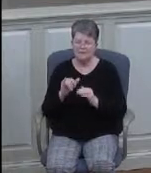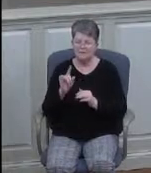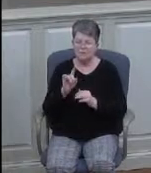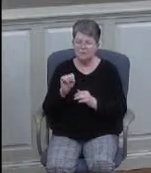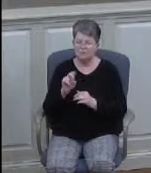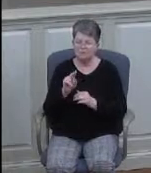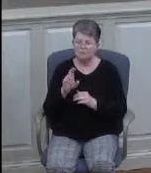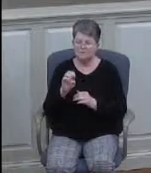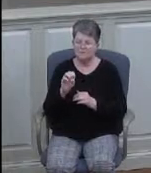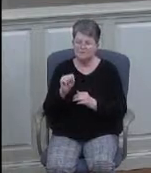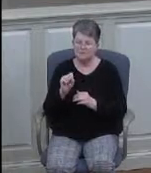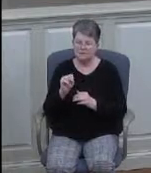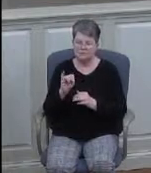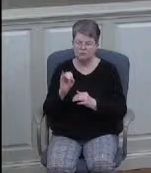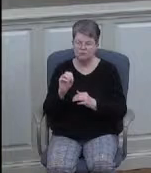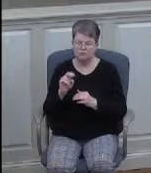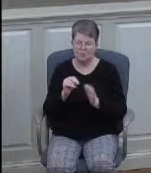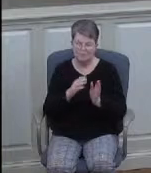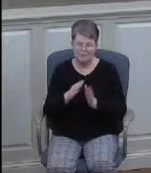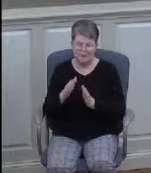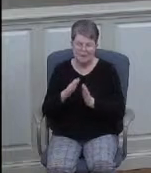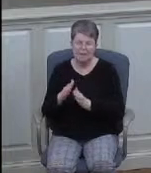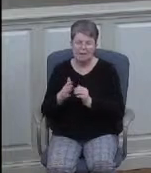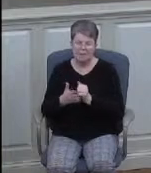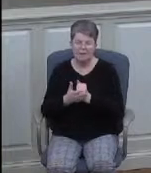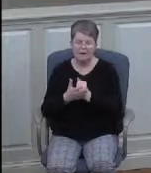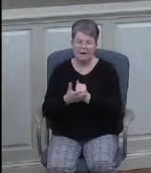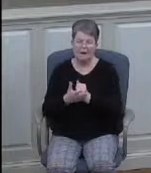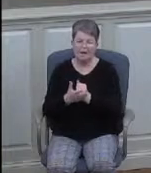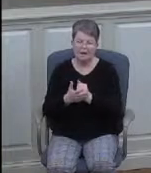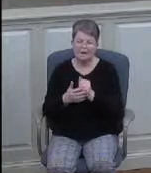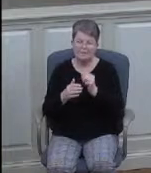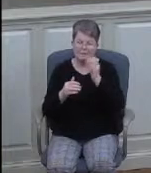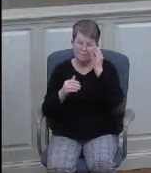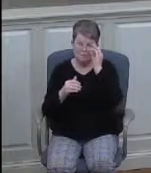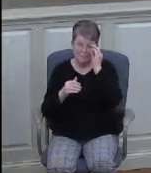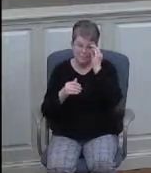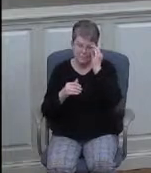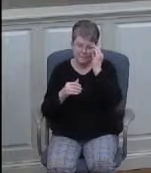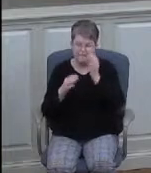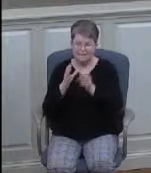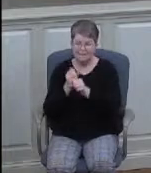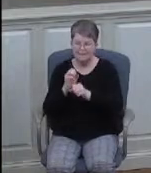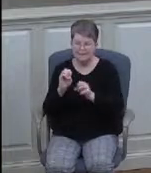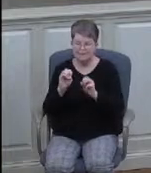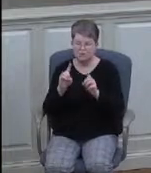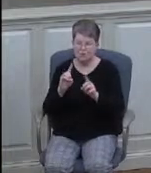our other models will help us bring people back, the educated workforce back to the community.